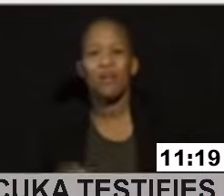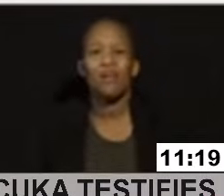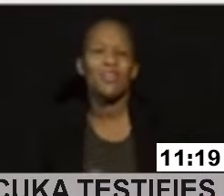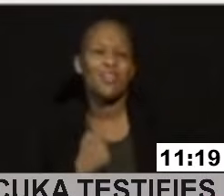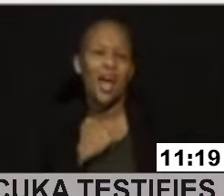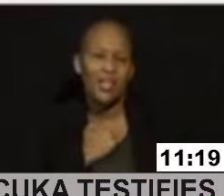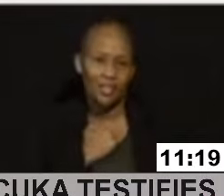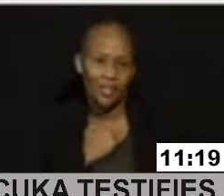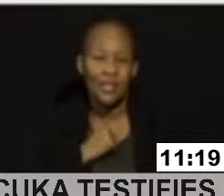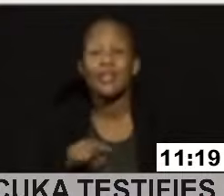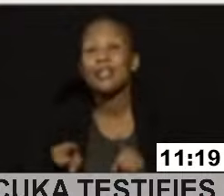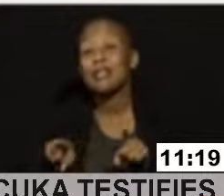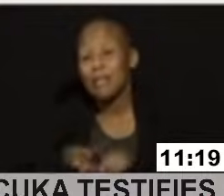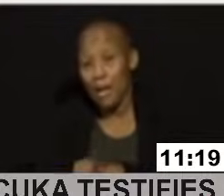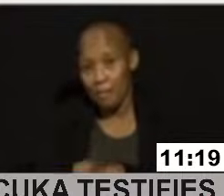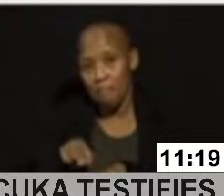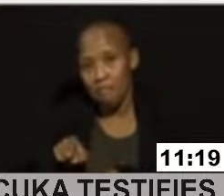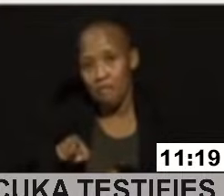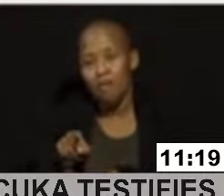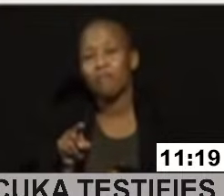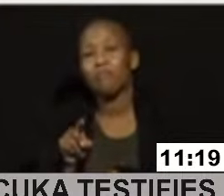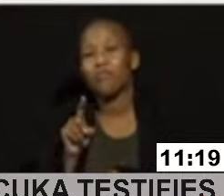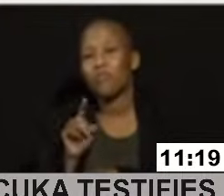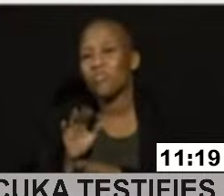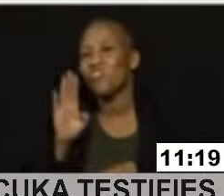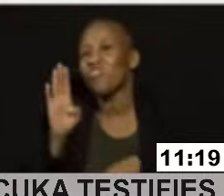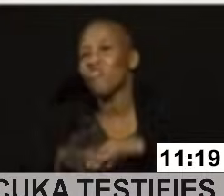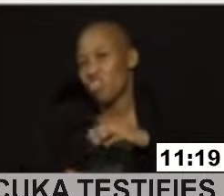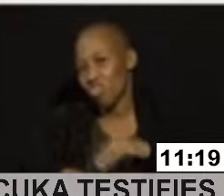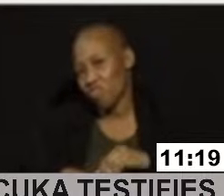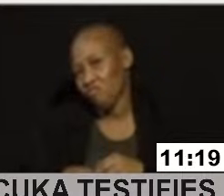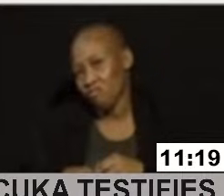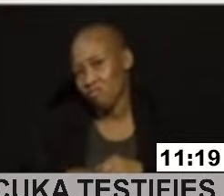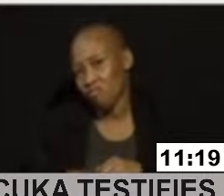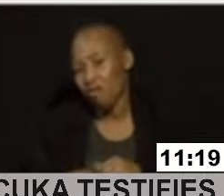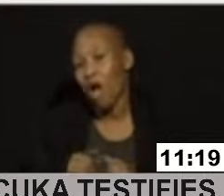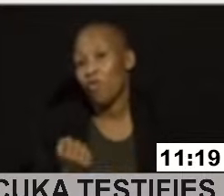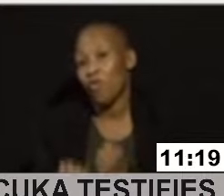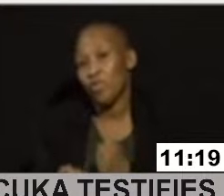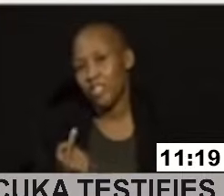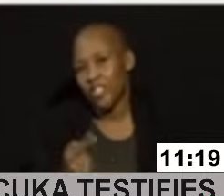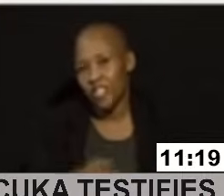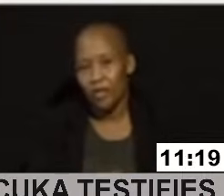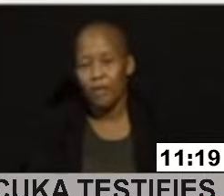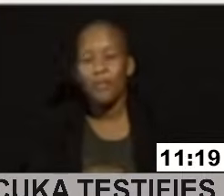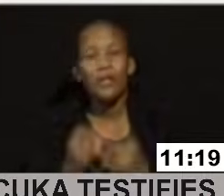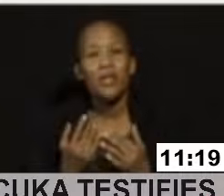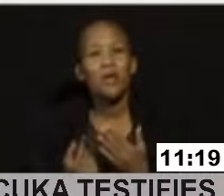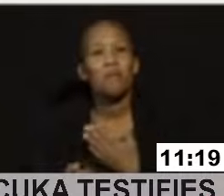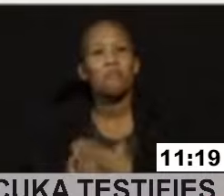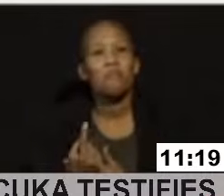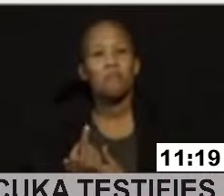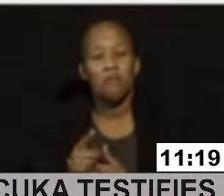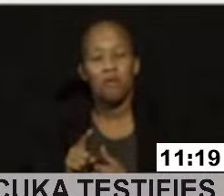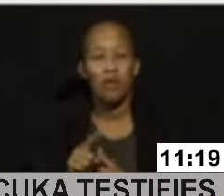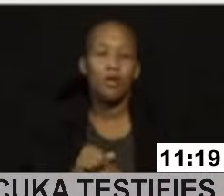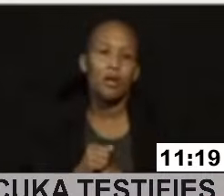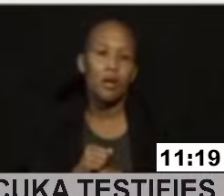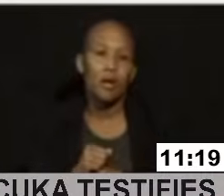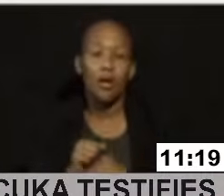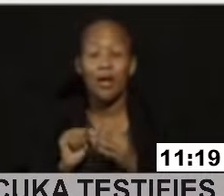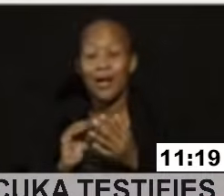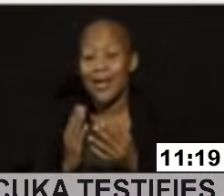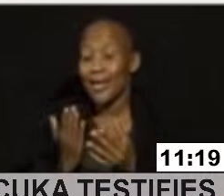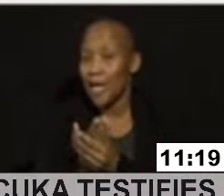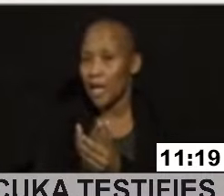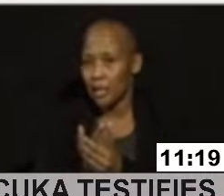They were charged, subsequently charged, and their case was dismissed at the end of the state case. It was